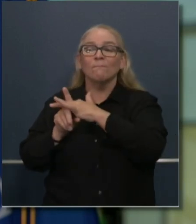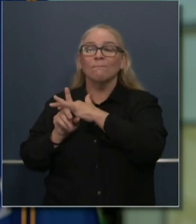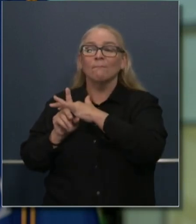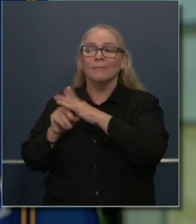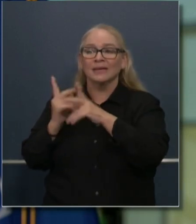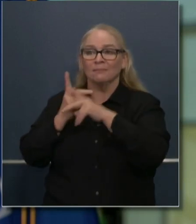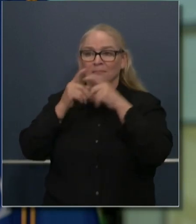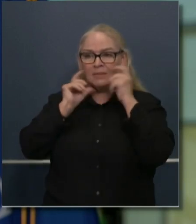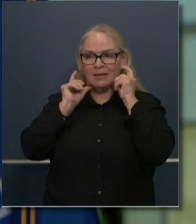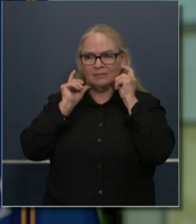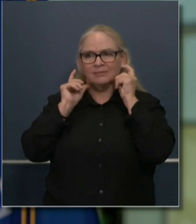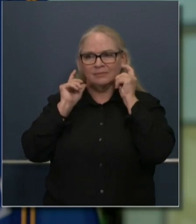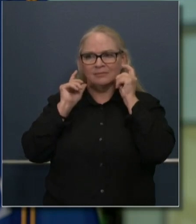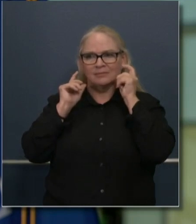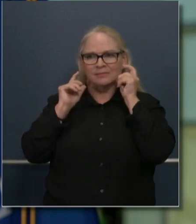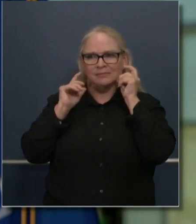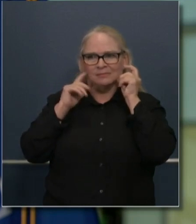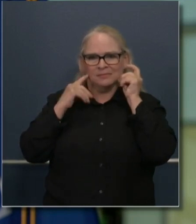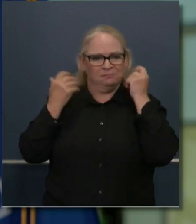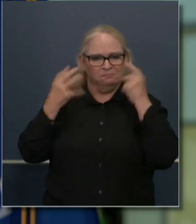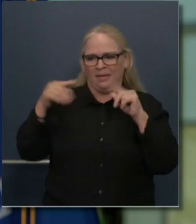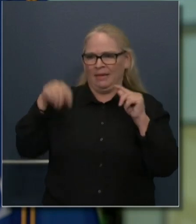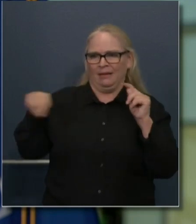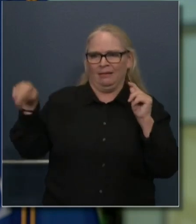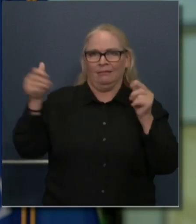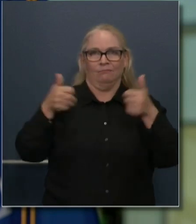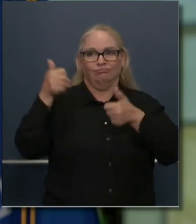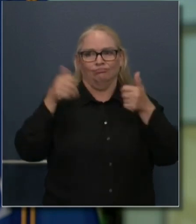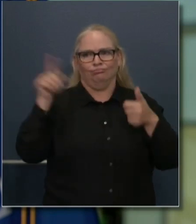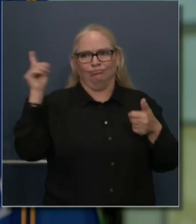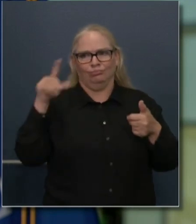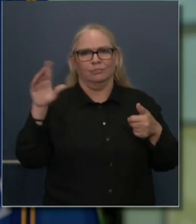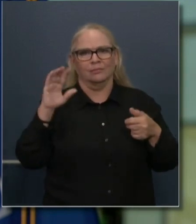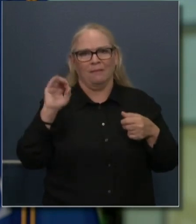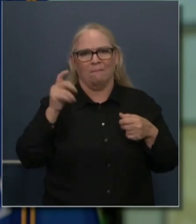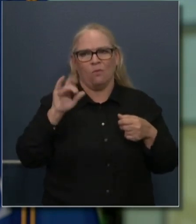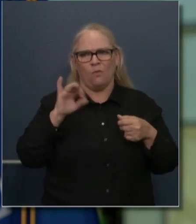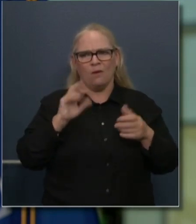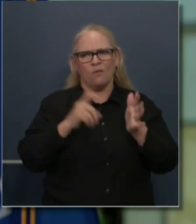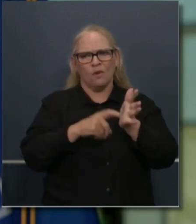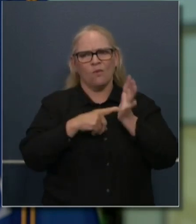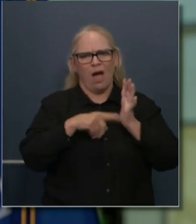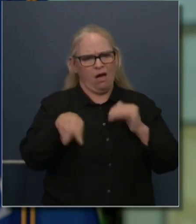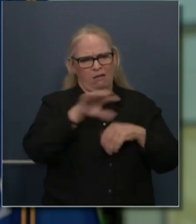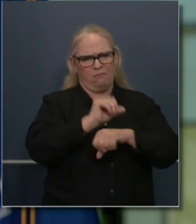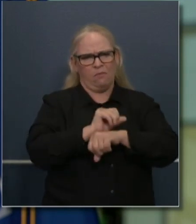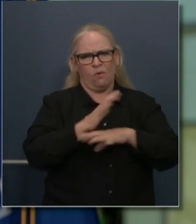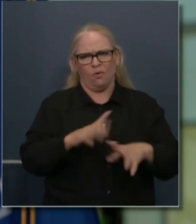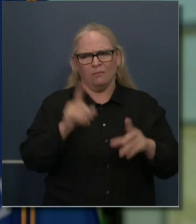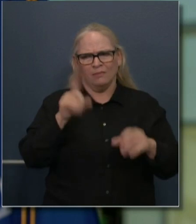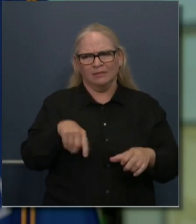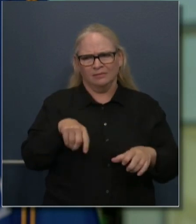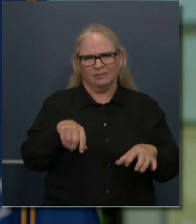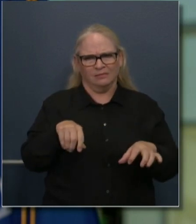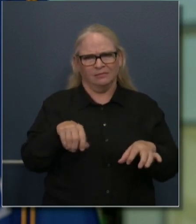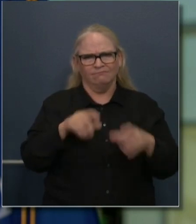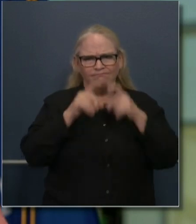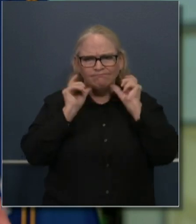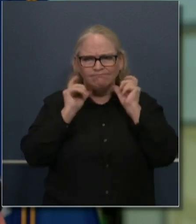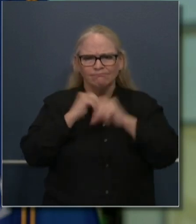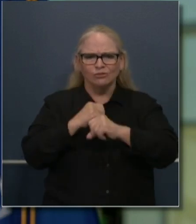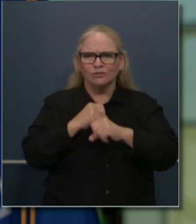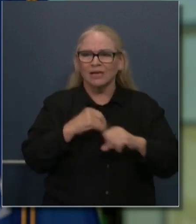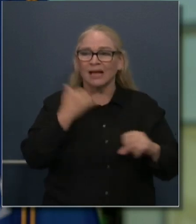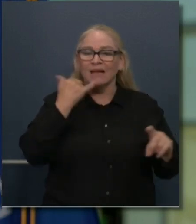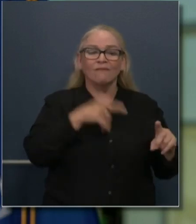the employer is holding folks to that expectation appropriately. But some may go into the break room and